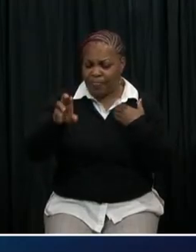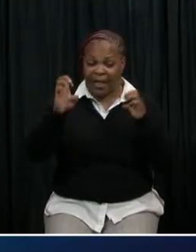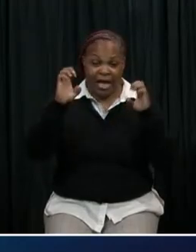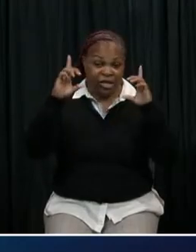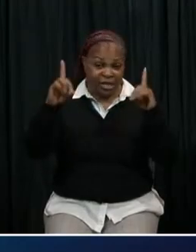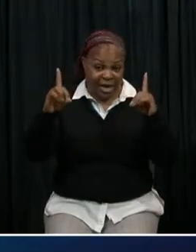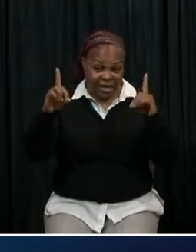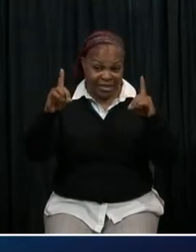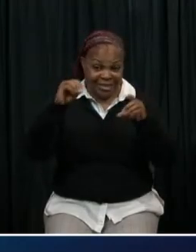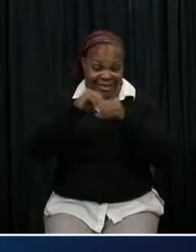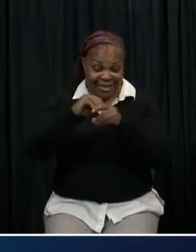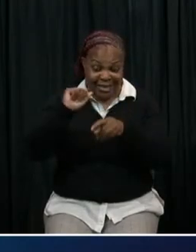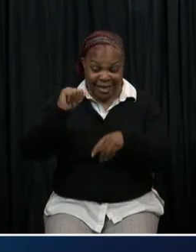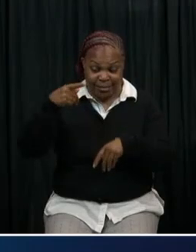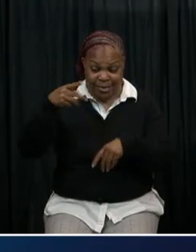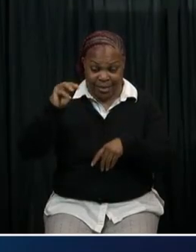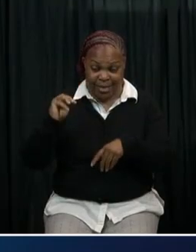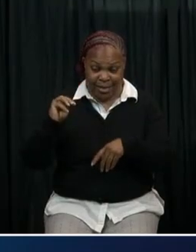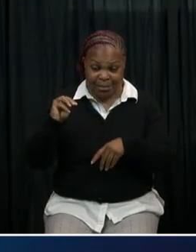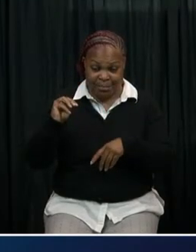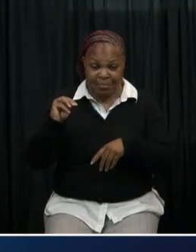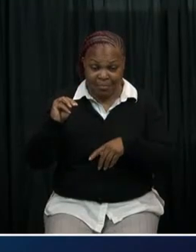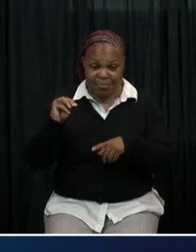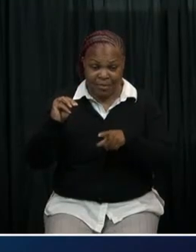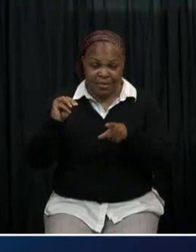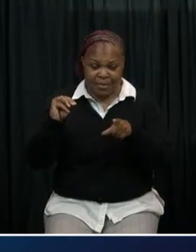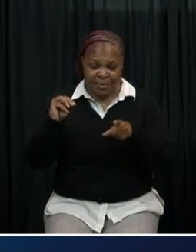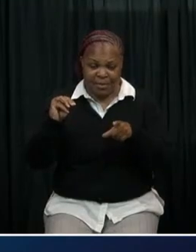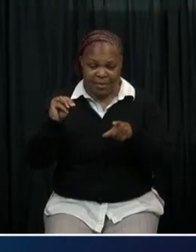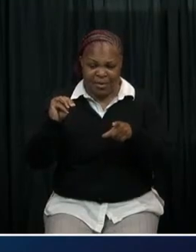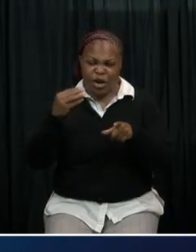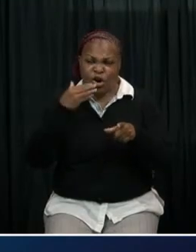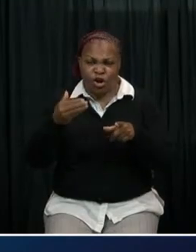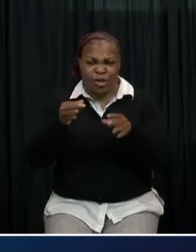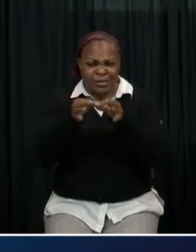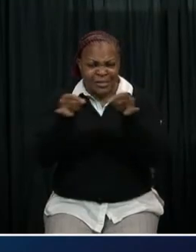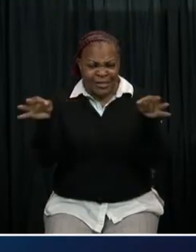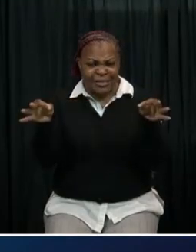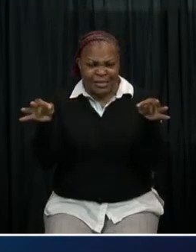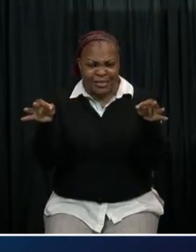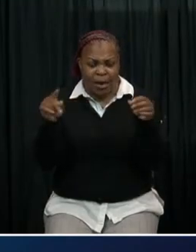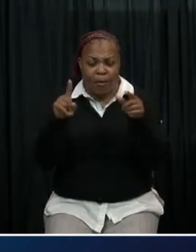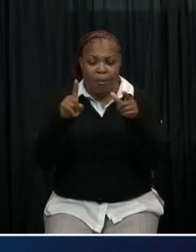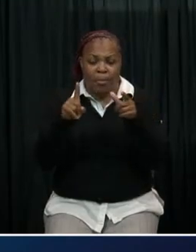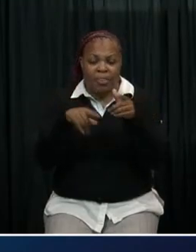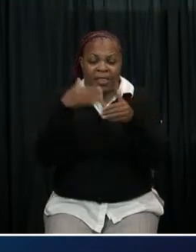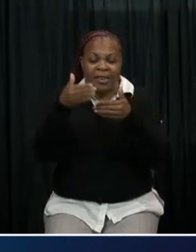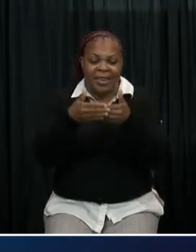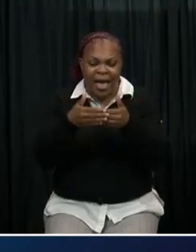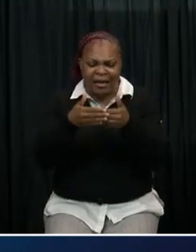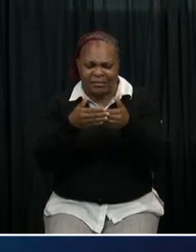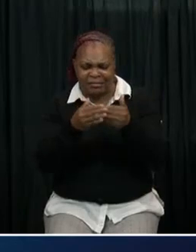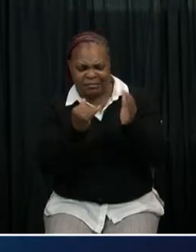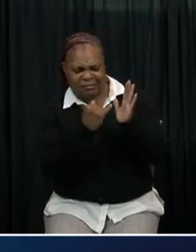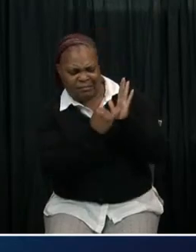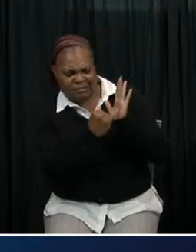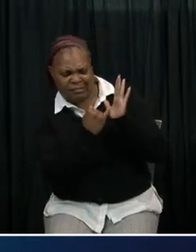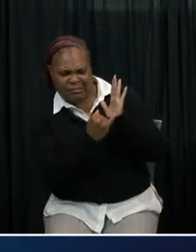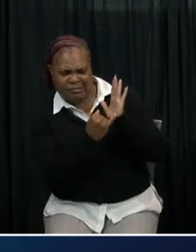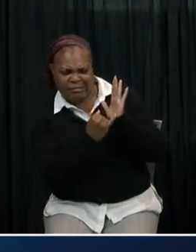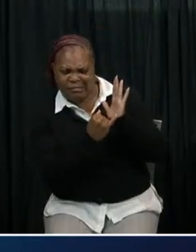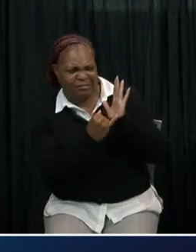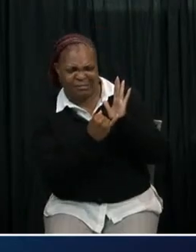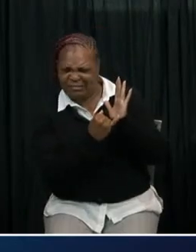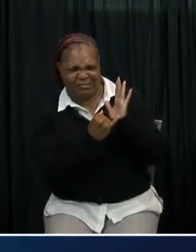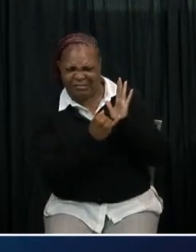education with Possibility Ministries, it's not mandatory. Those are good sentences, I think. The next few, though, I think they're too